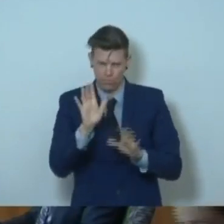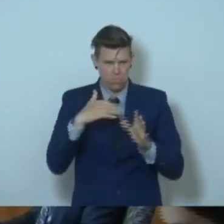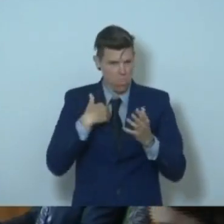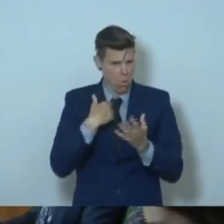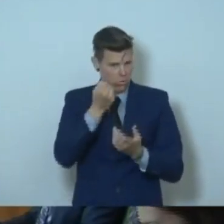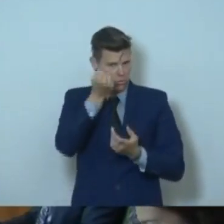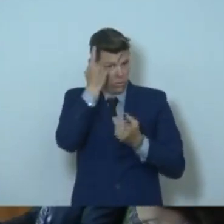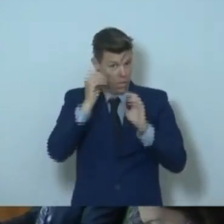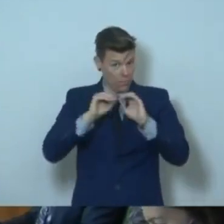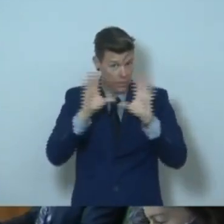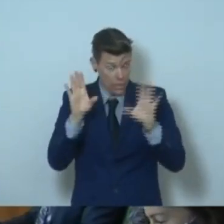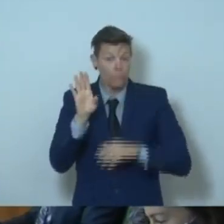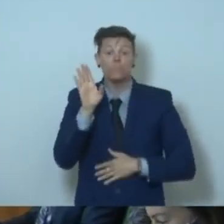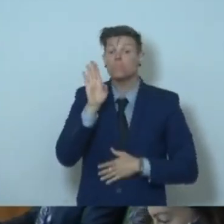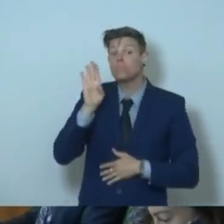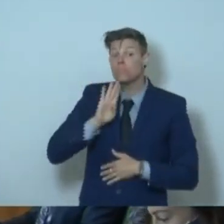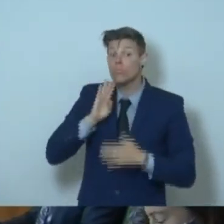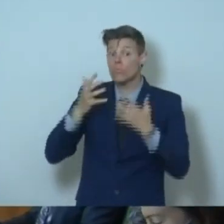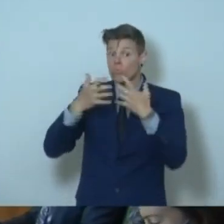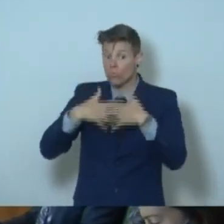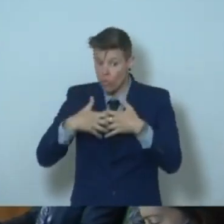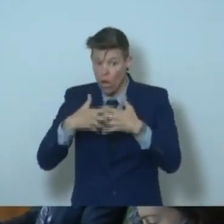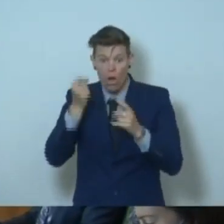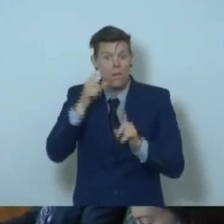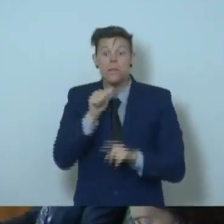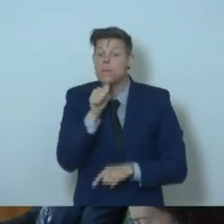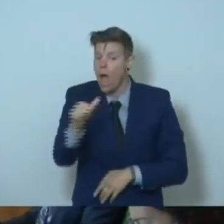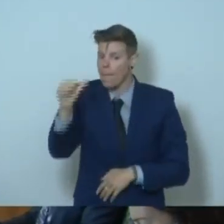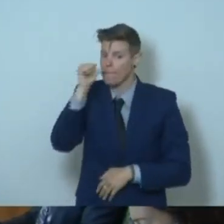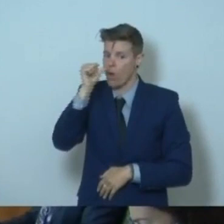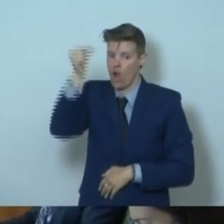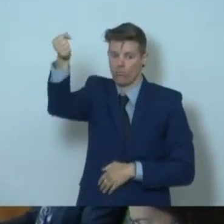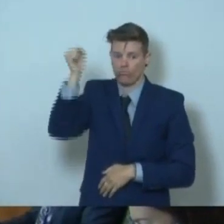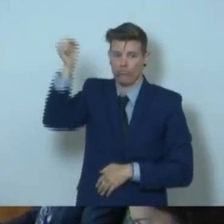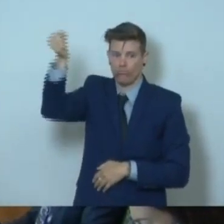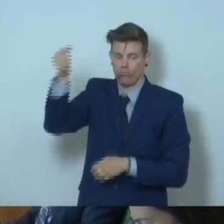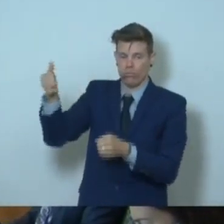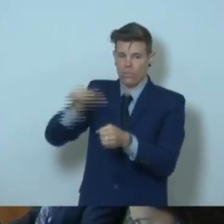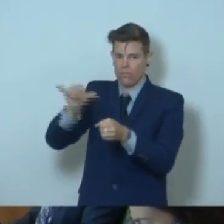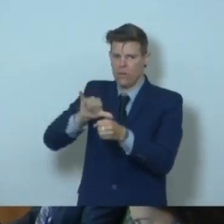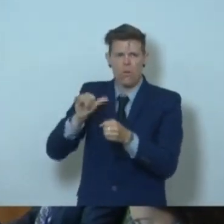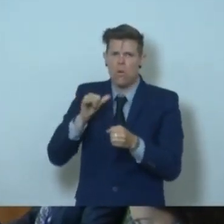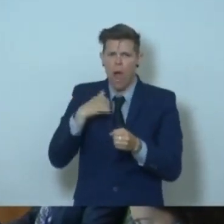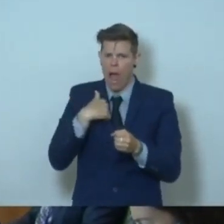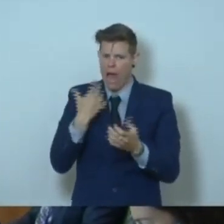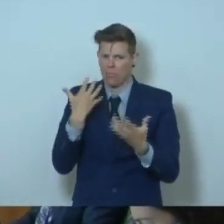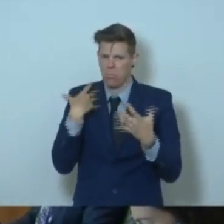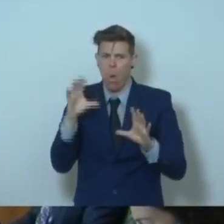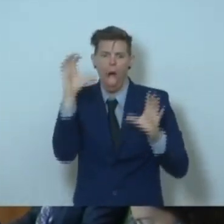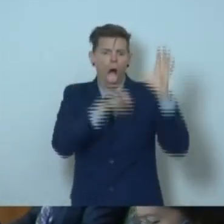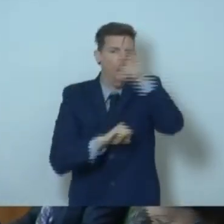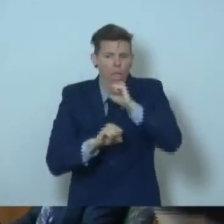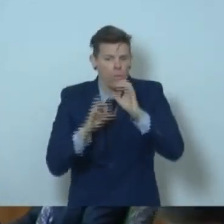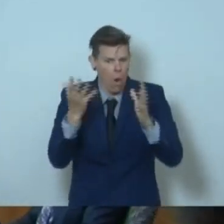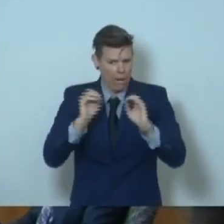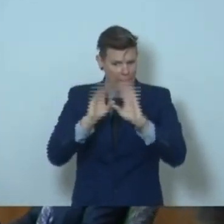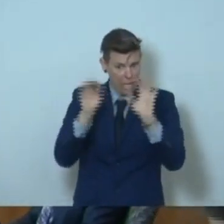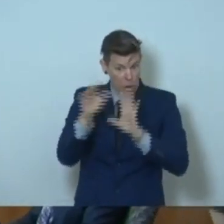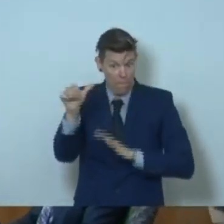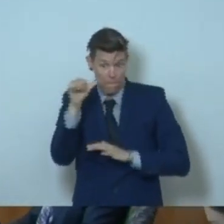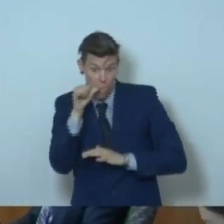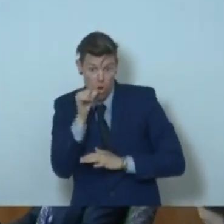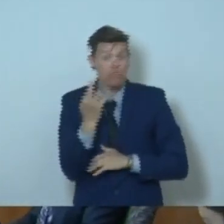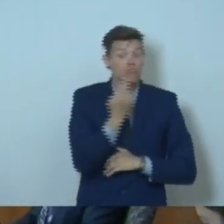Breweries, but not bars, and perhaps you could just say why so I don't make assumptions. And then I had a